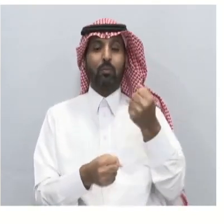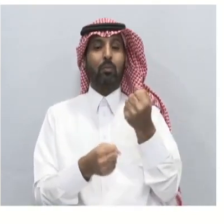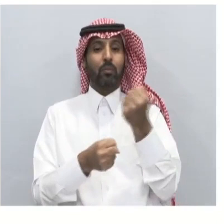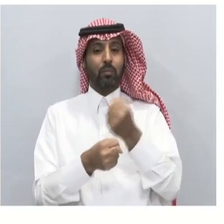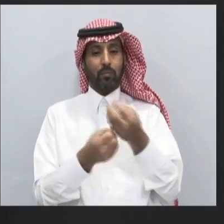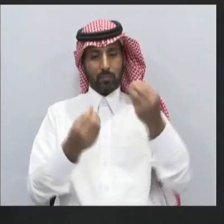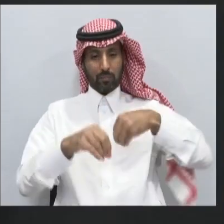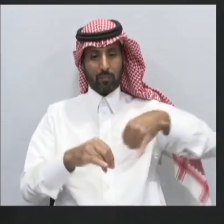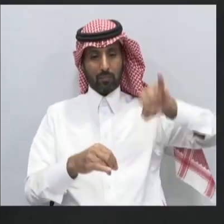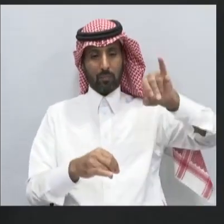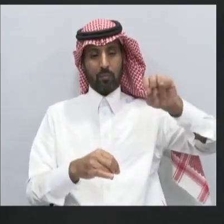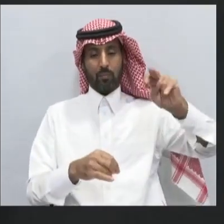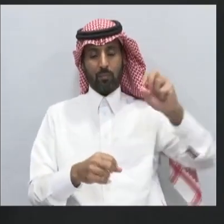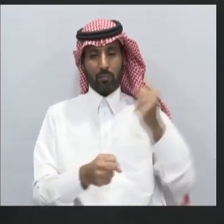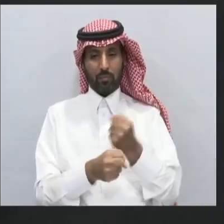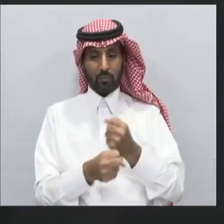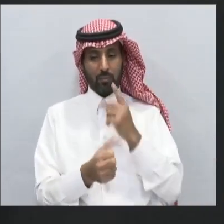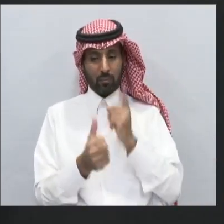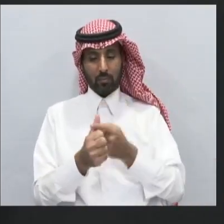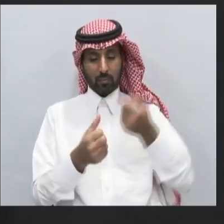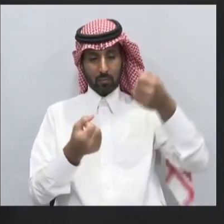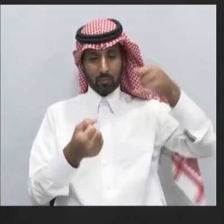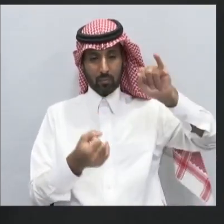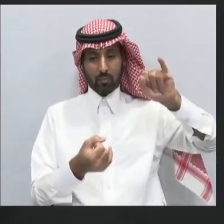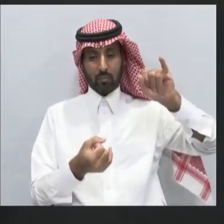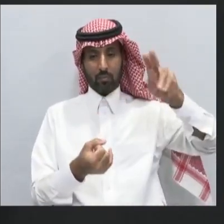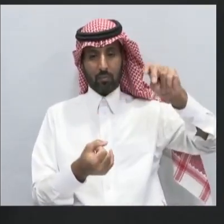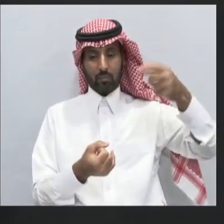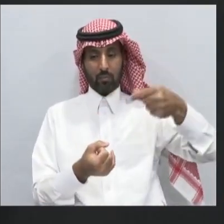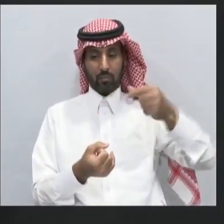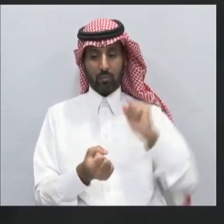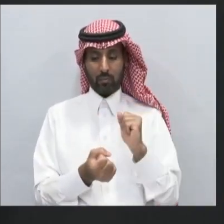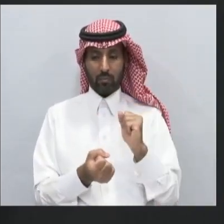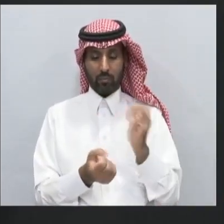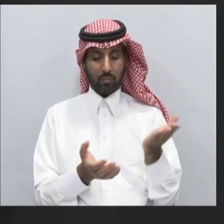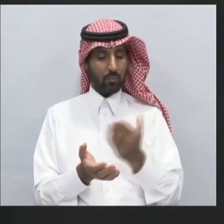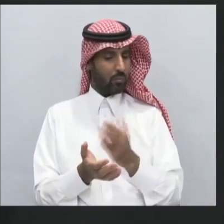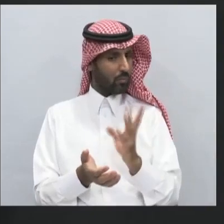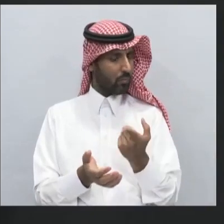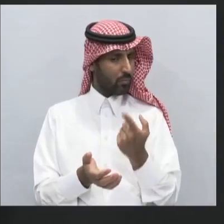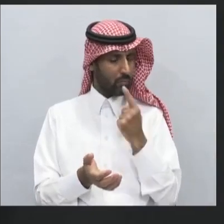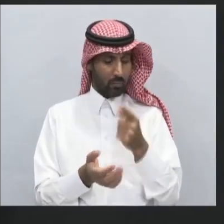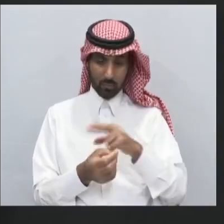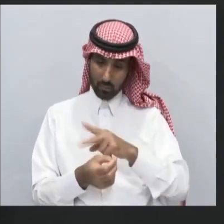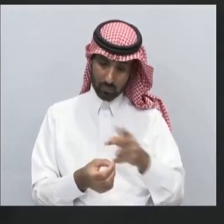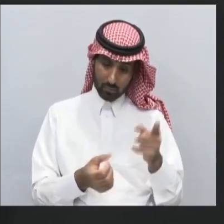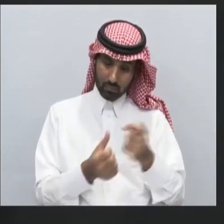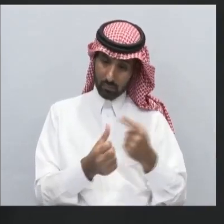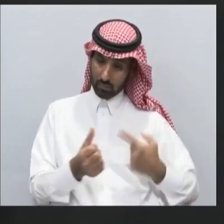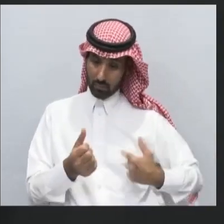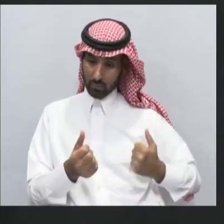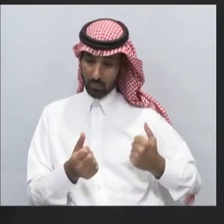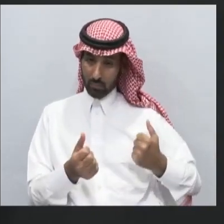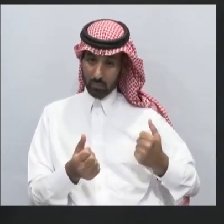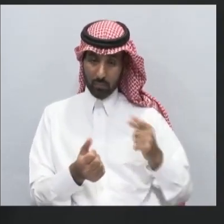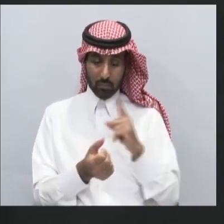ing. It's a gerund. Excellent. Here, it's a subject in the sentence. Okay? What if we want to change it and we